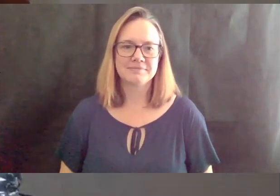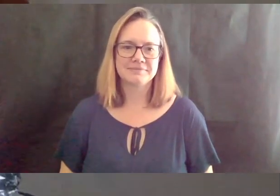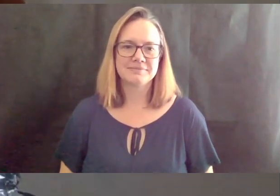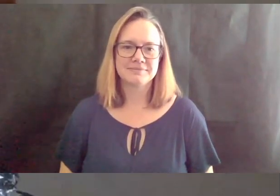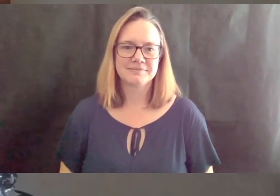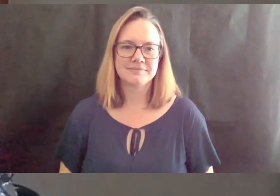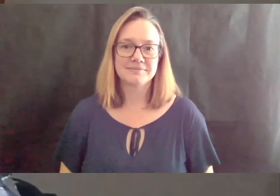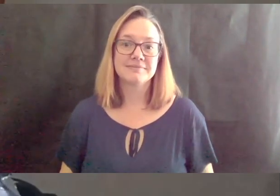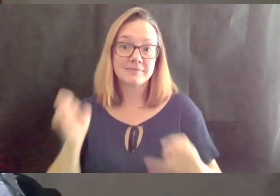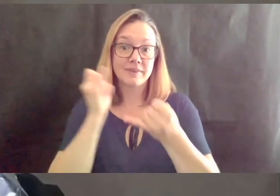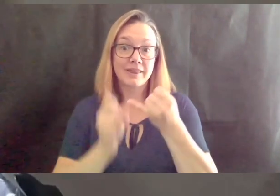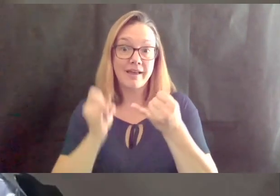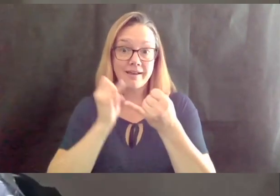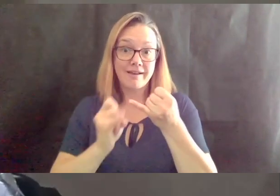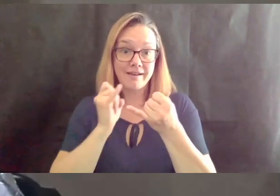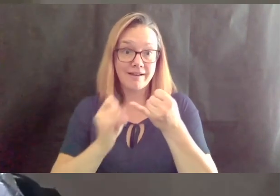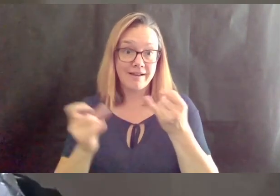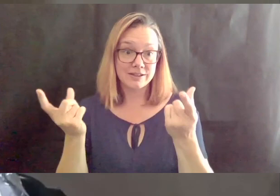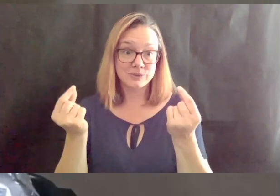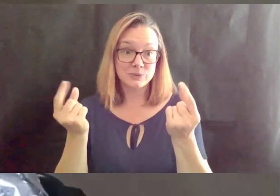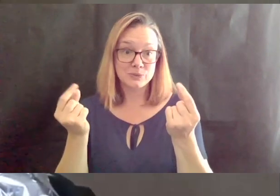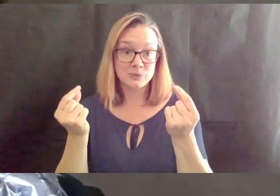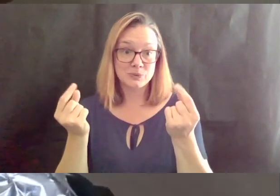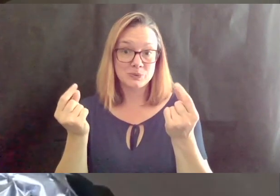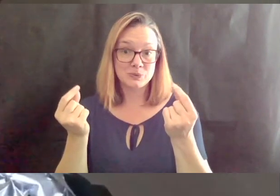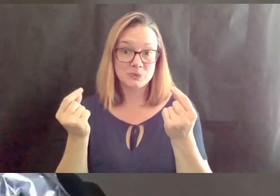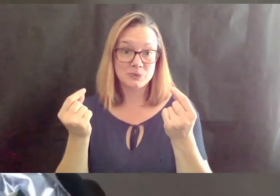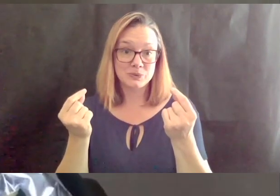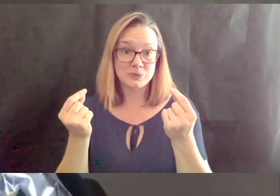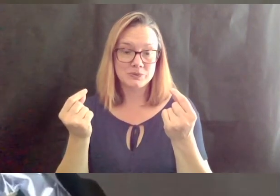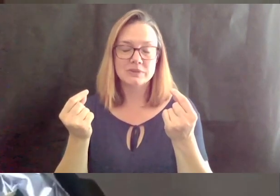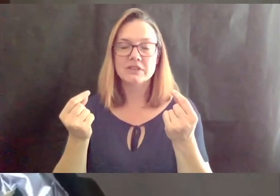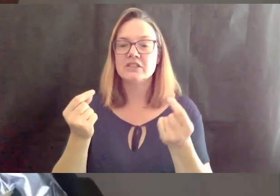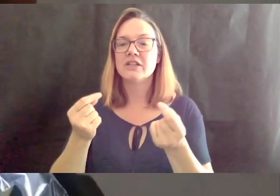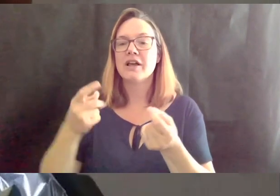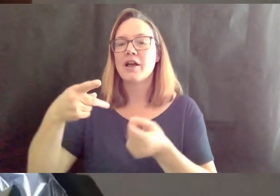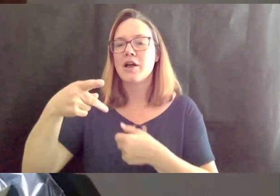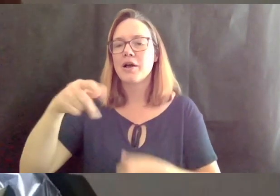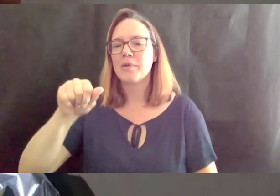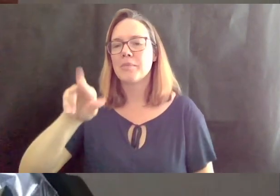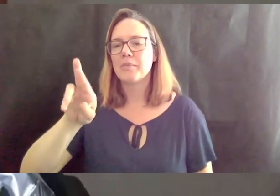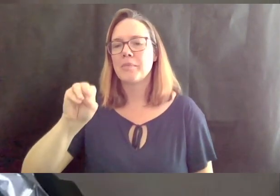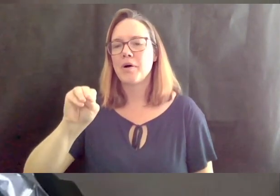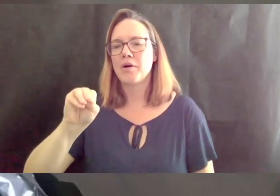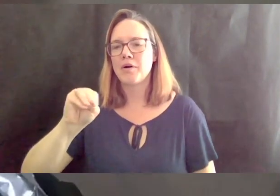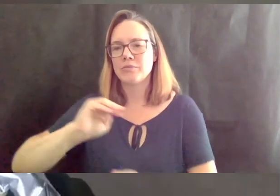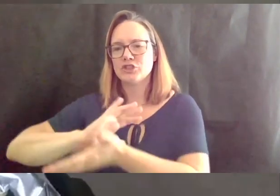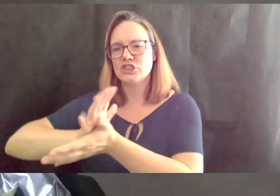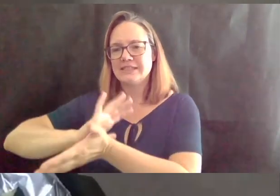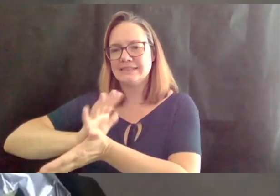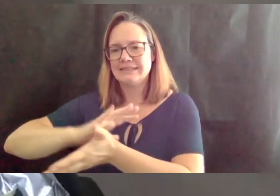So lastly, we're just going to top it off with some Parmesan cheese.